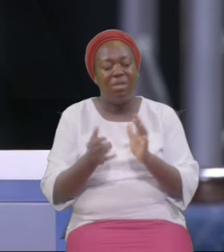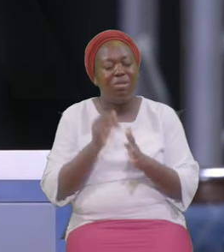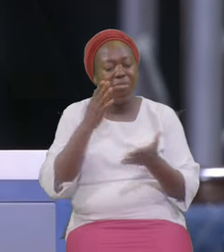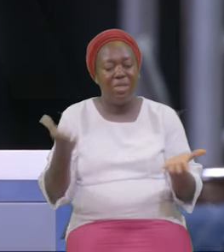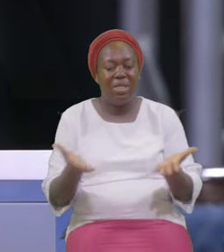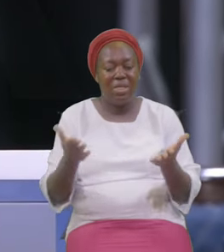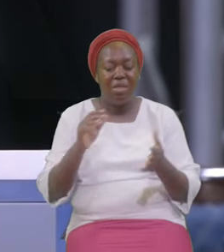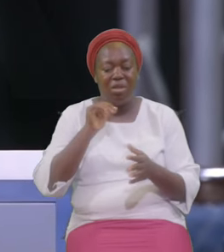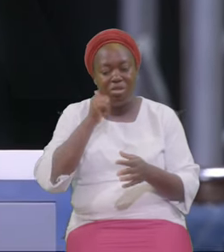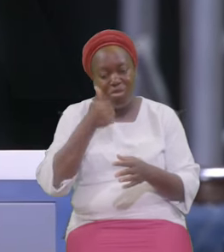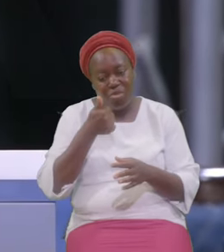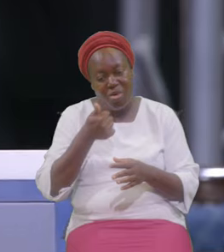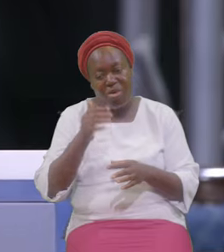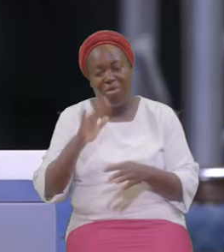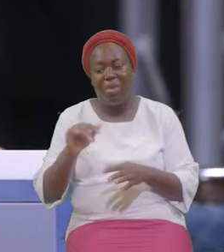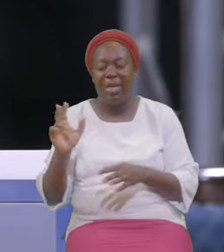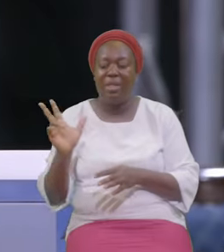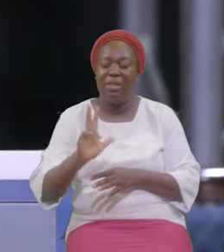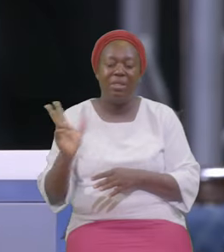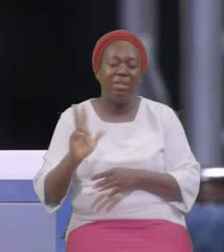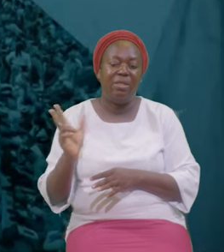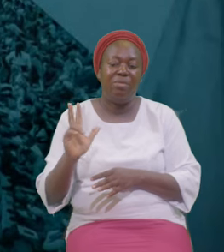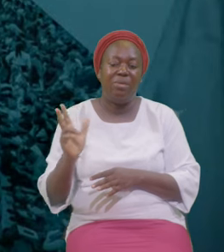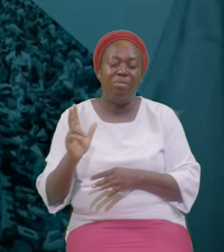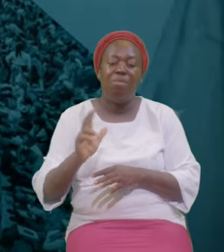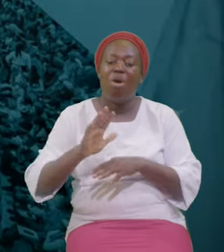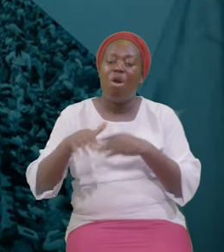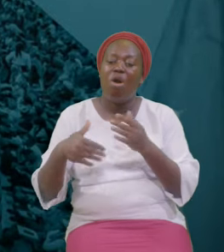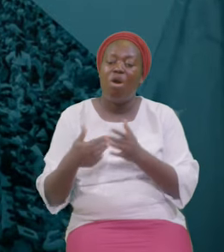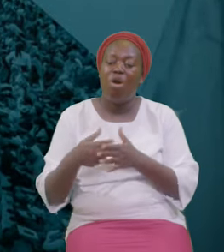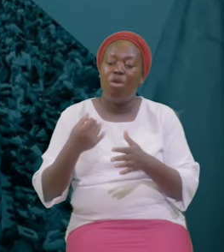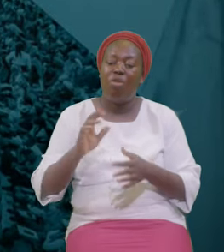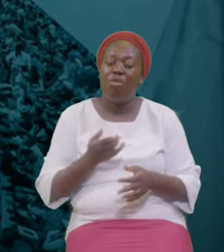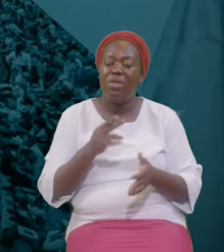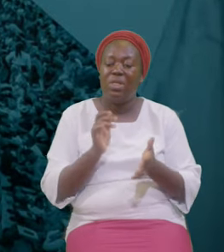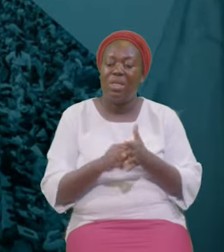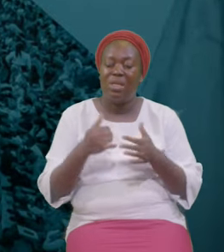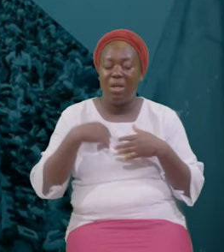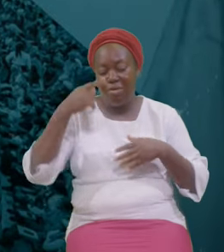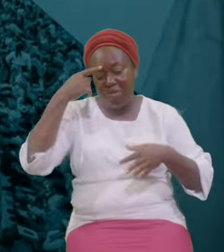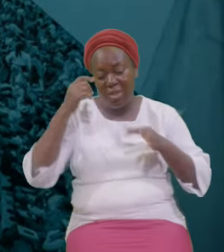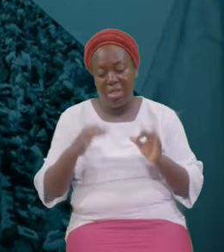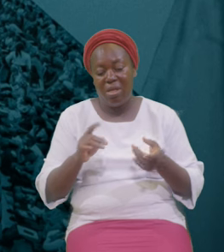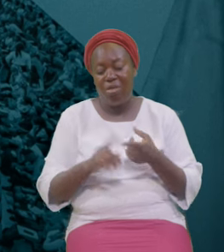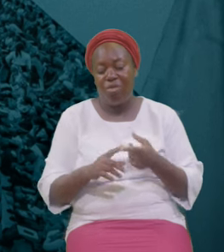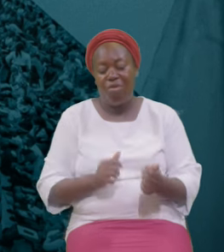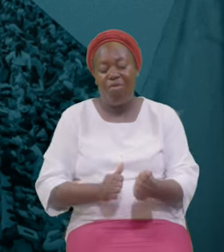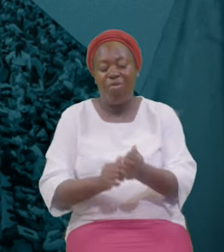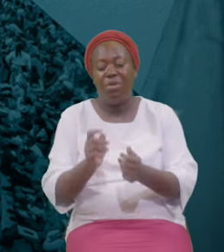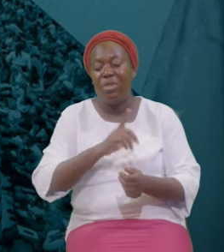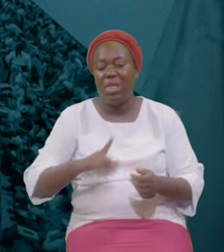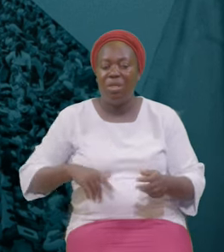3 p.m. All of us who have made decision to follow the Lord, you're giving your life to Christ after the